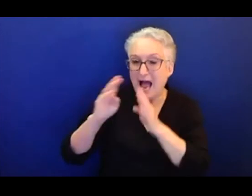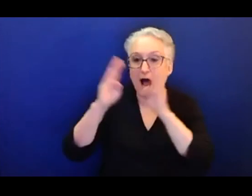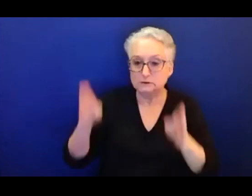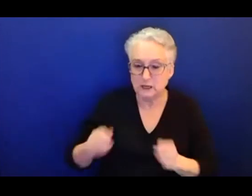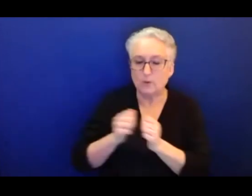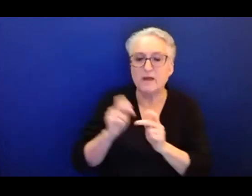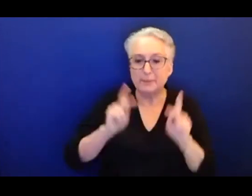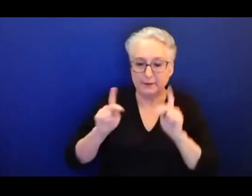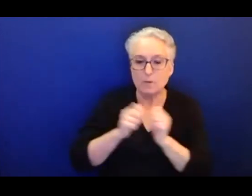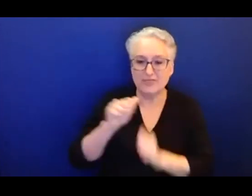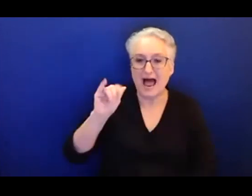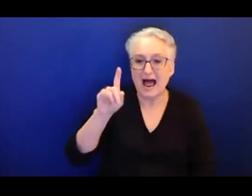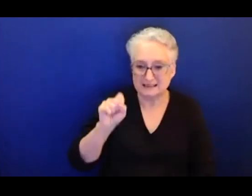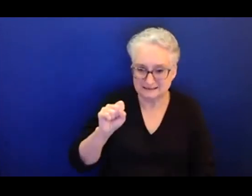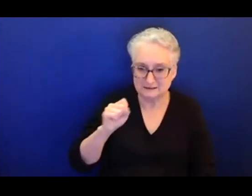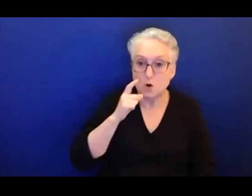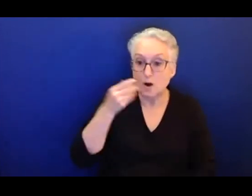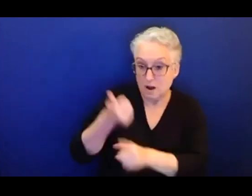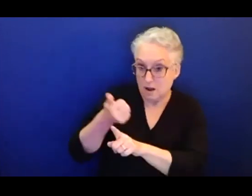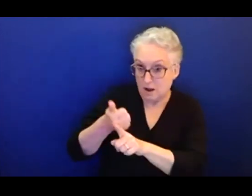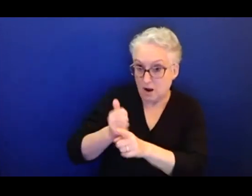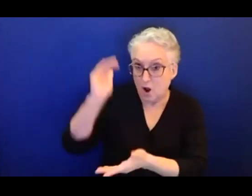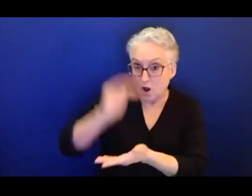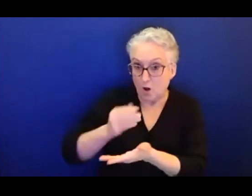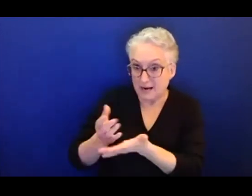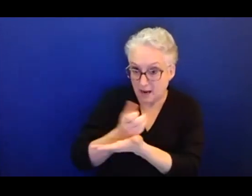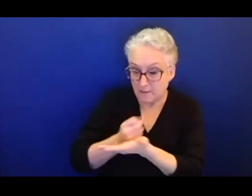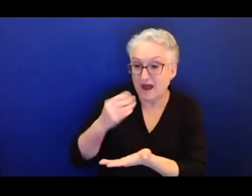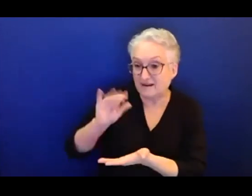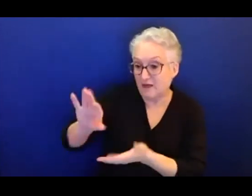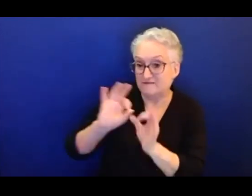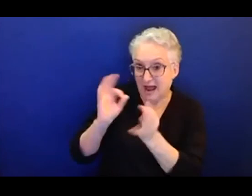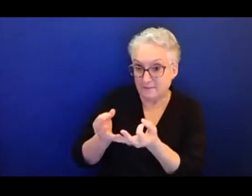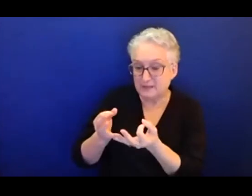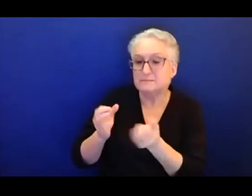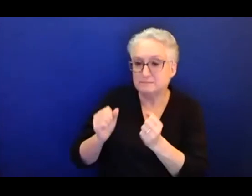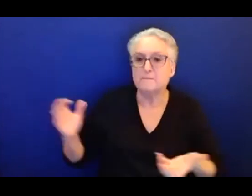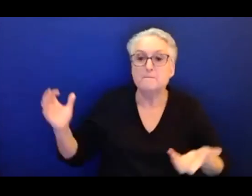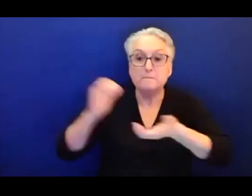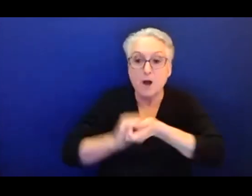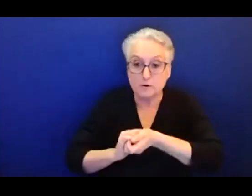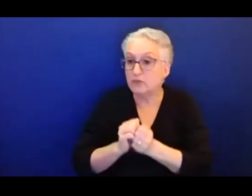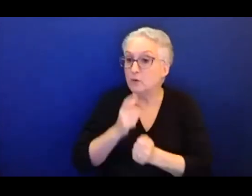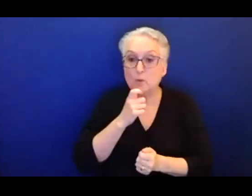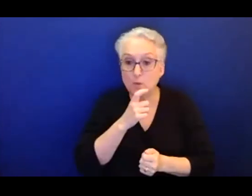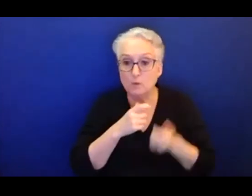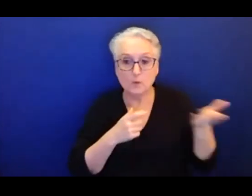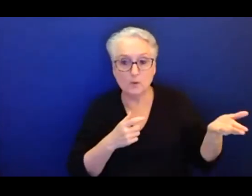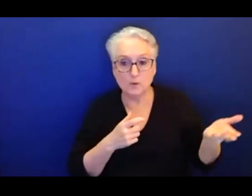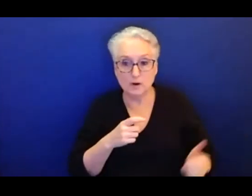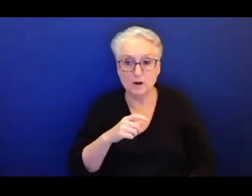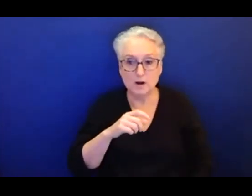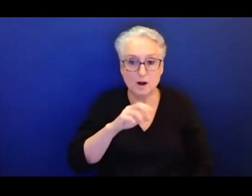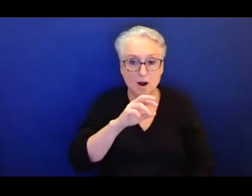and their families. The city partners with Trillium Health and Catholic Family Center to provide housing services. There are funds